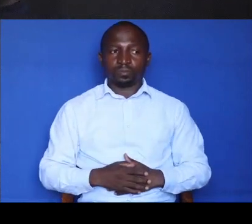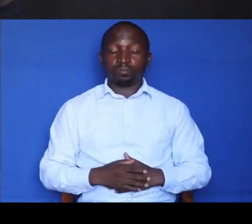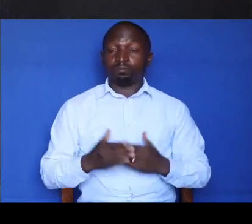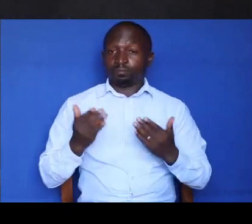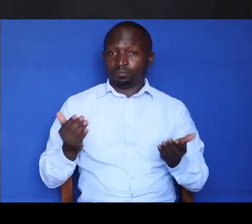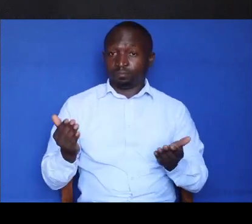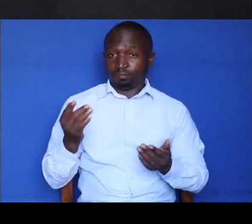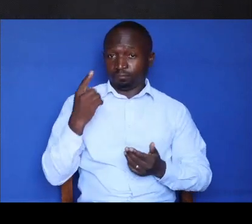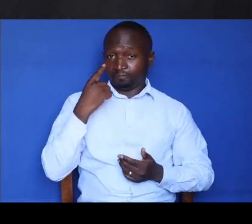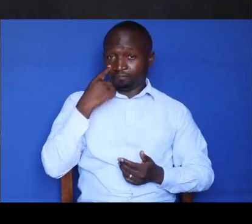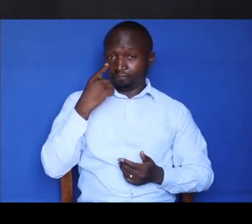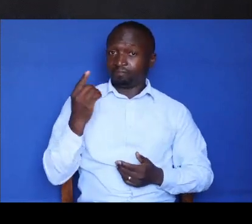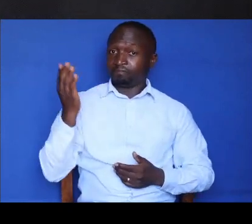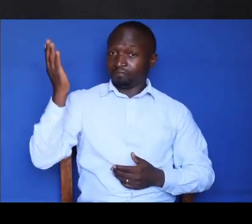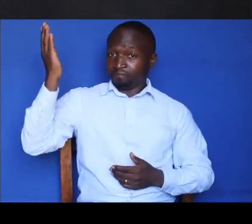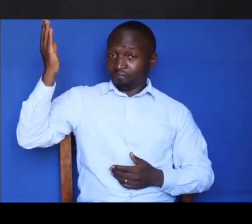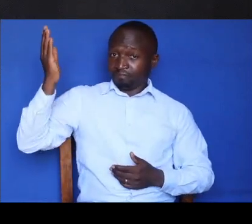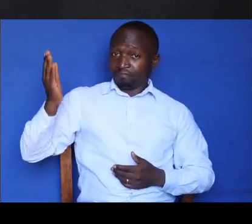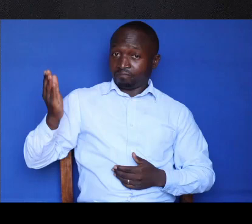Now look here.